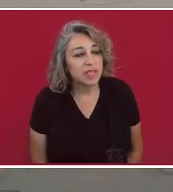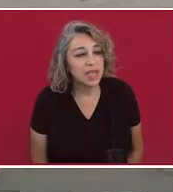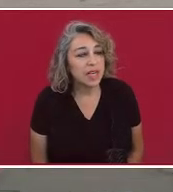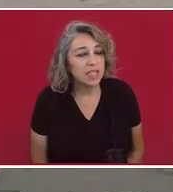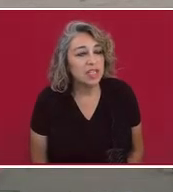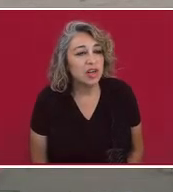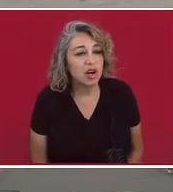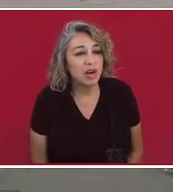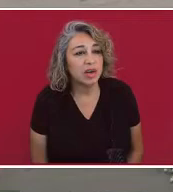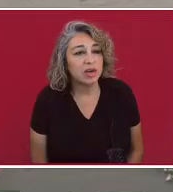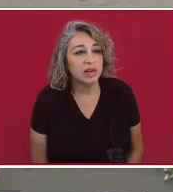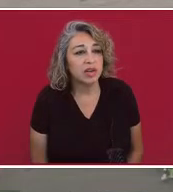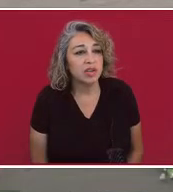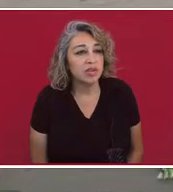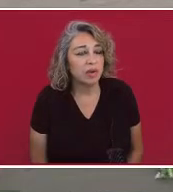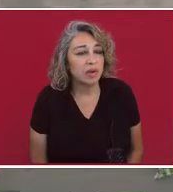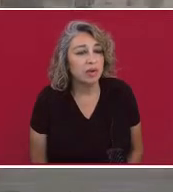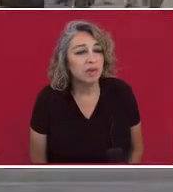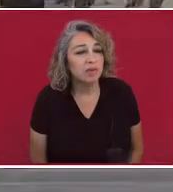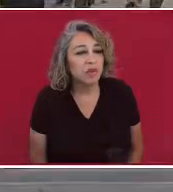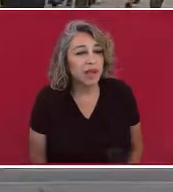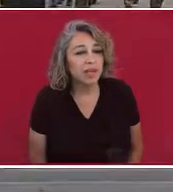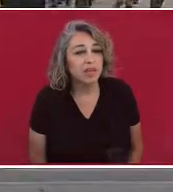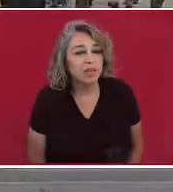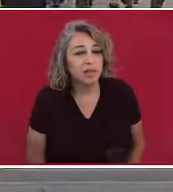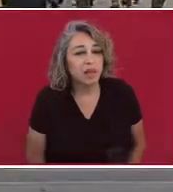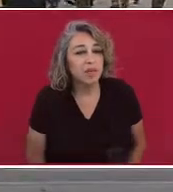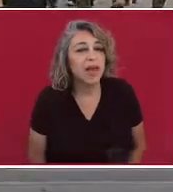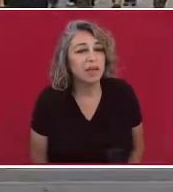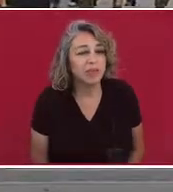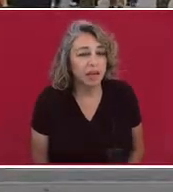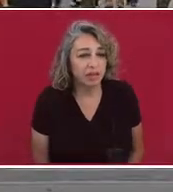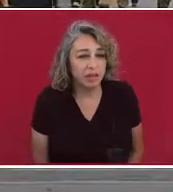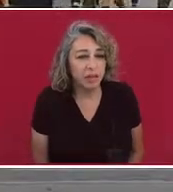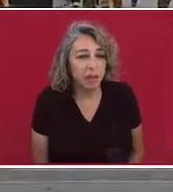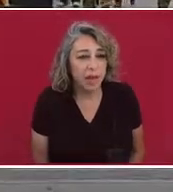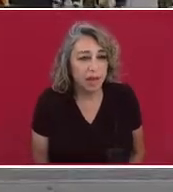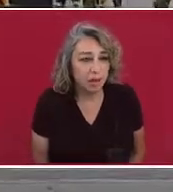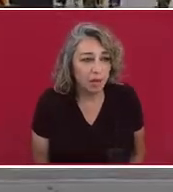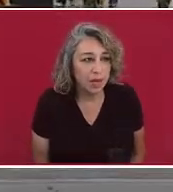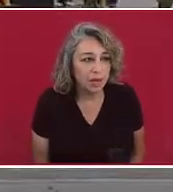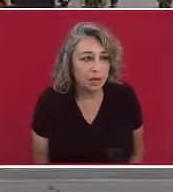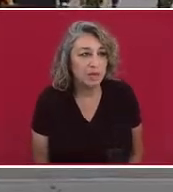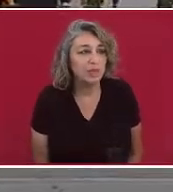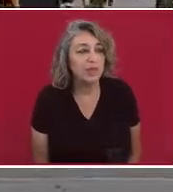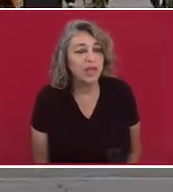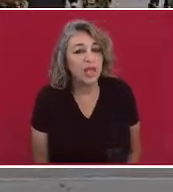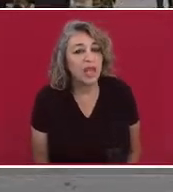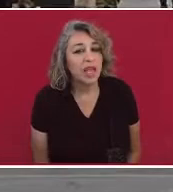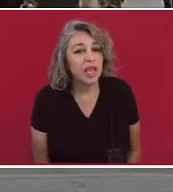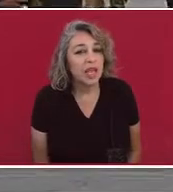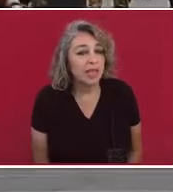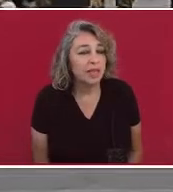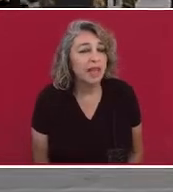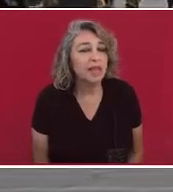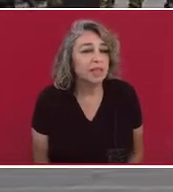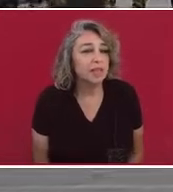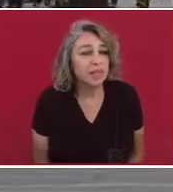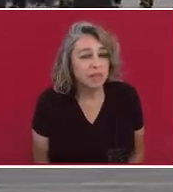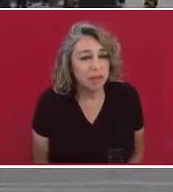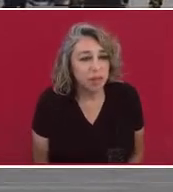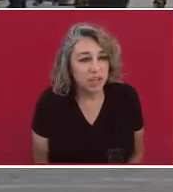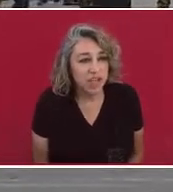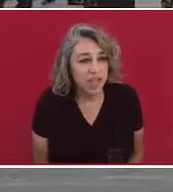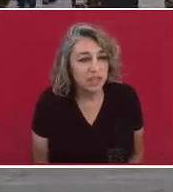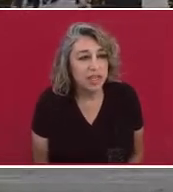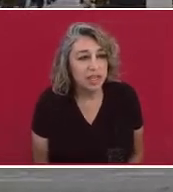They're saying it's an honor to fight on behalf of Obrador. And that is something